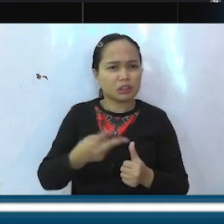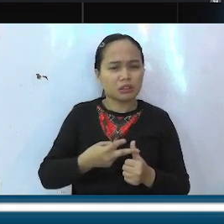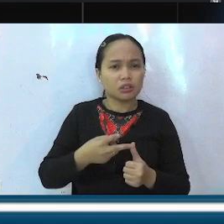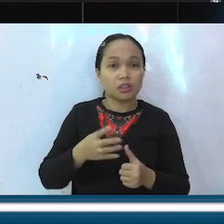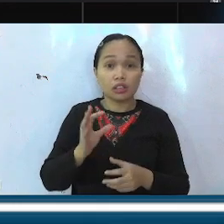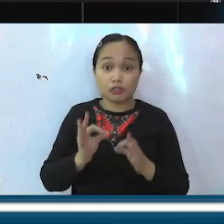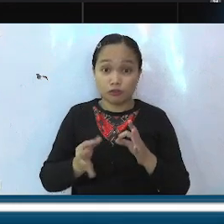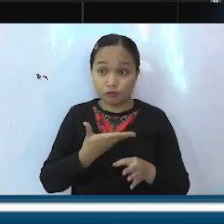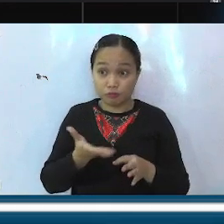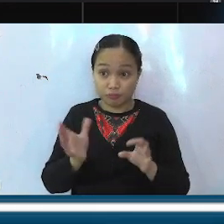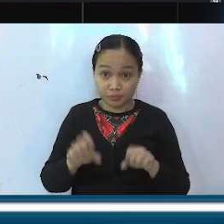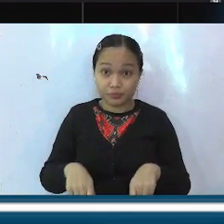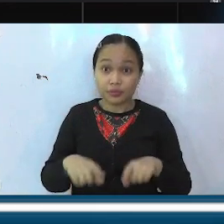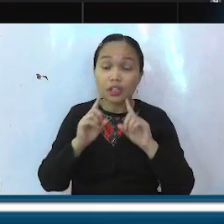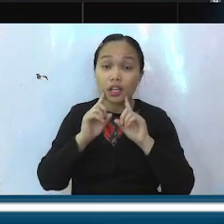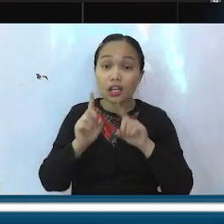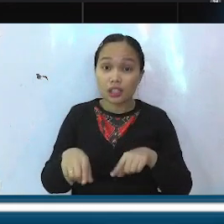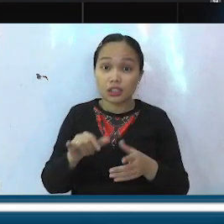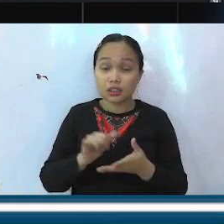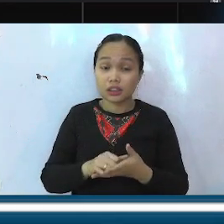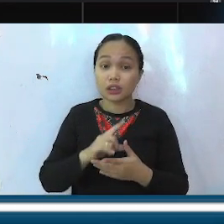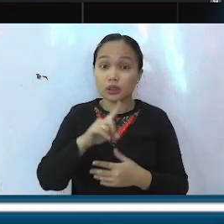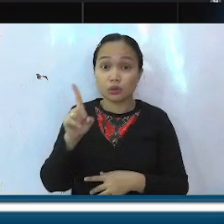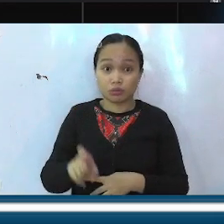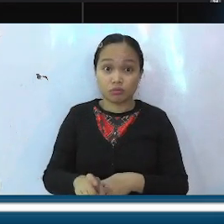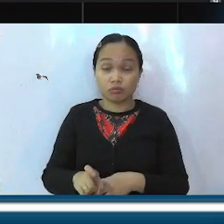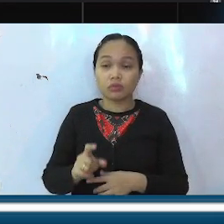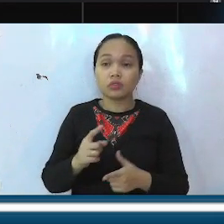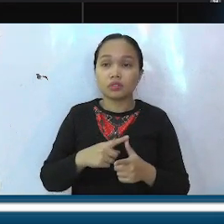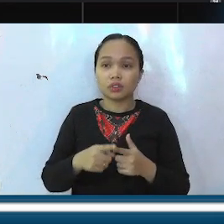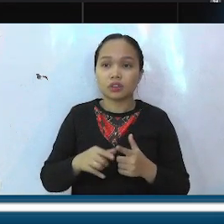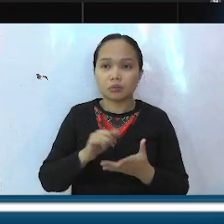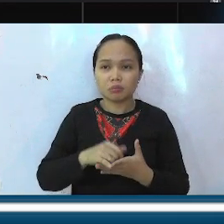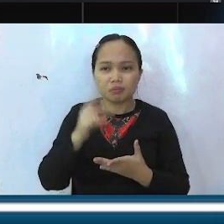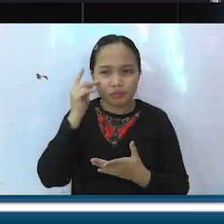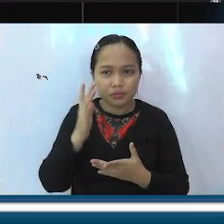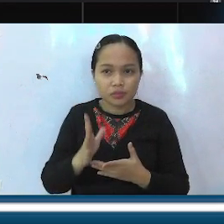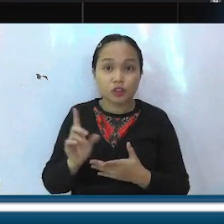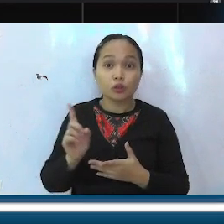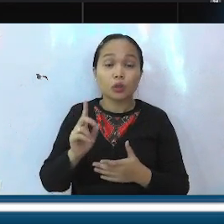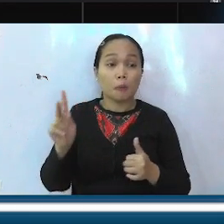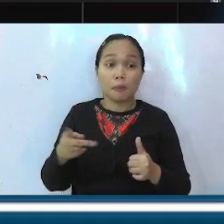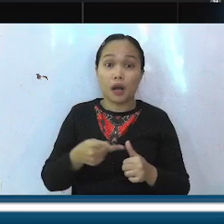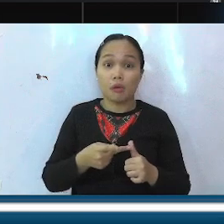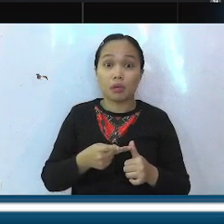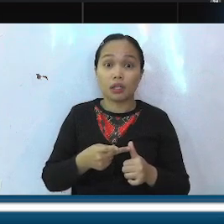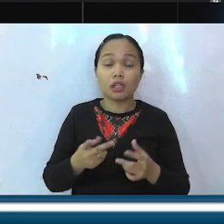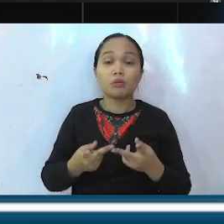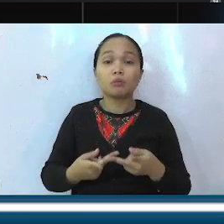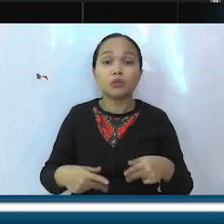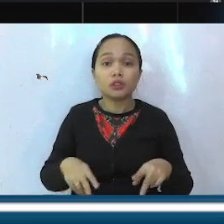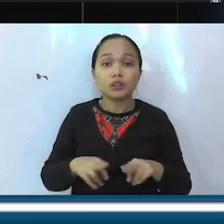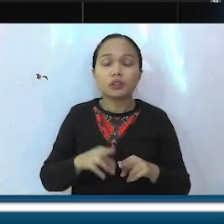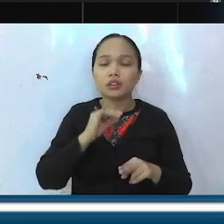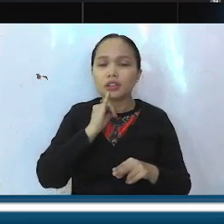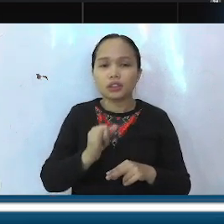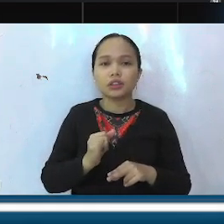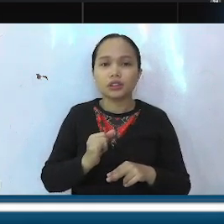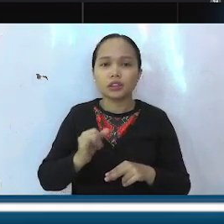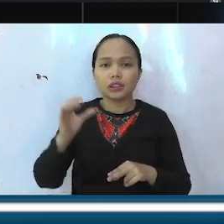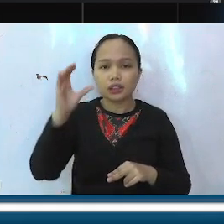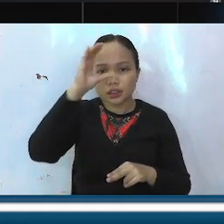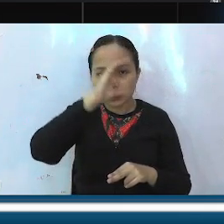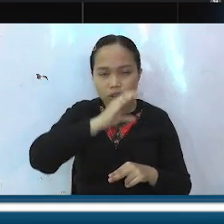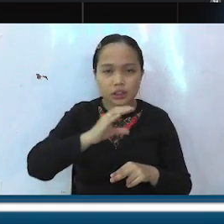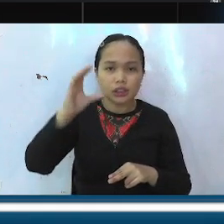that question is what Pastor Gill just said. That's right. The primary position is seek